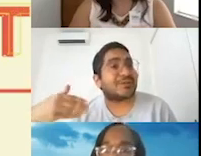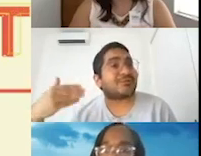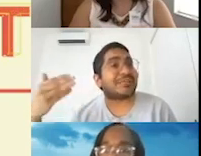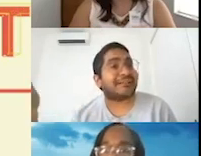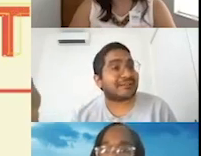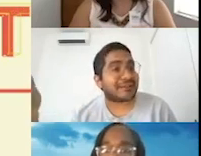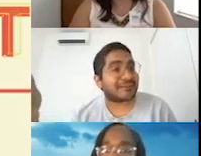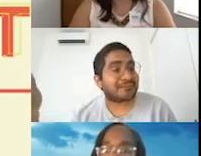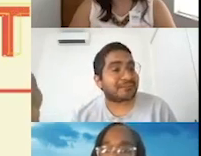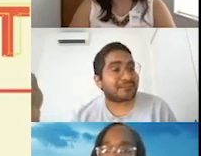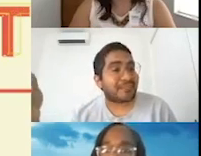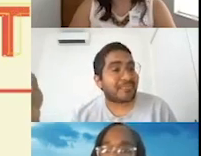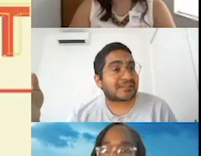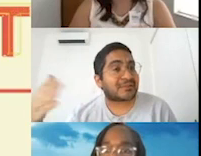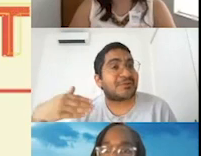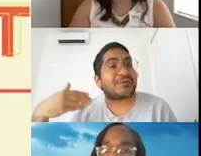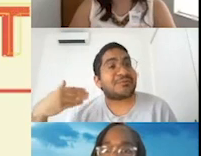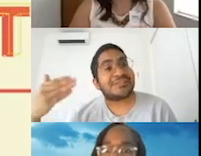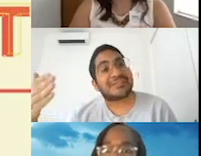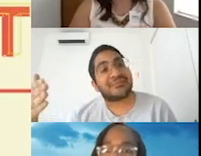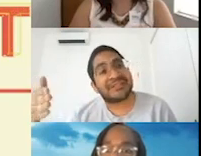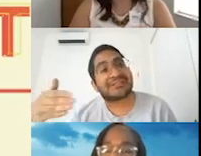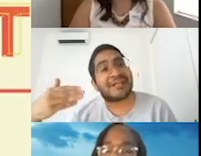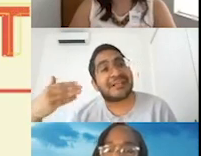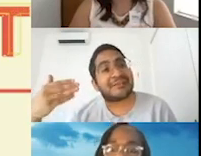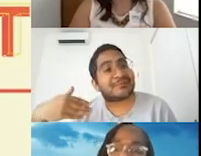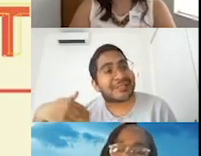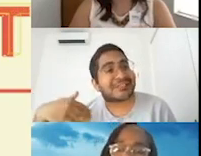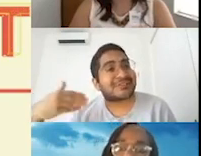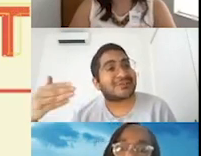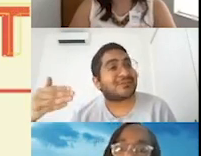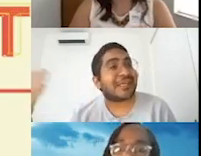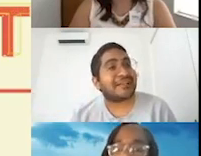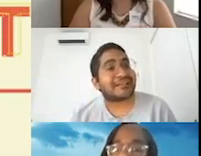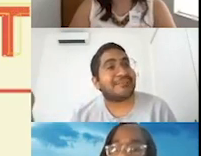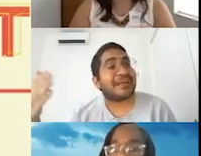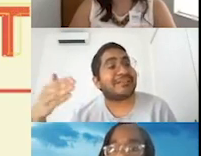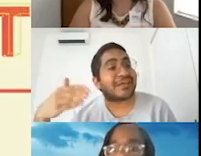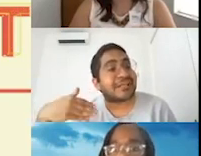to their reality. So that you are redesigning their relation to